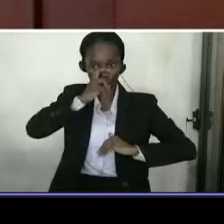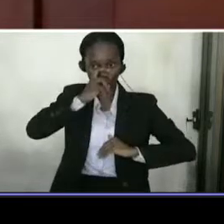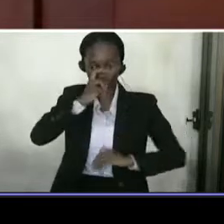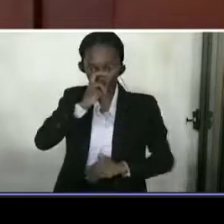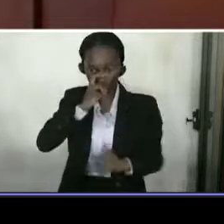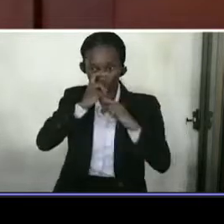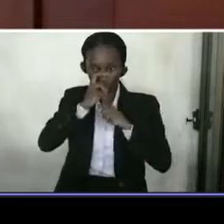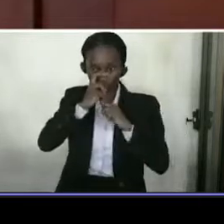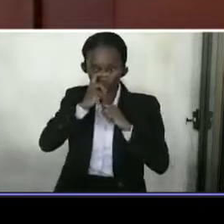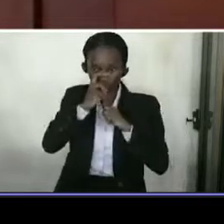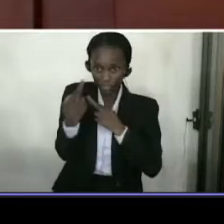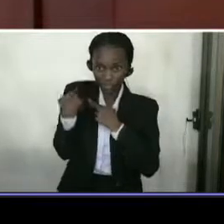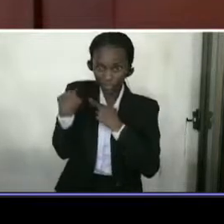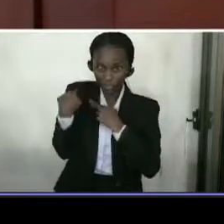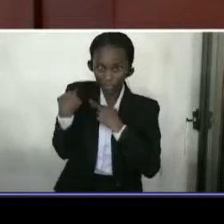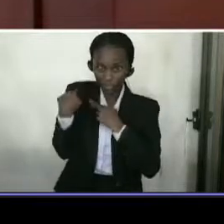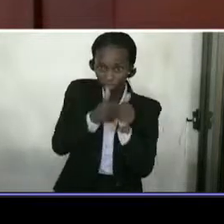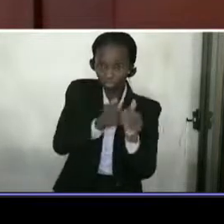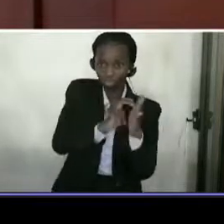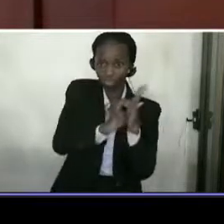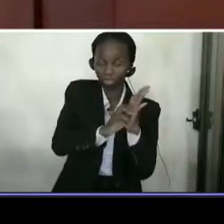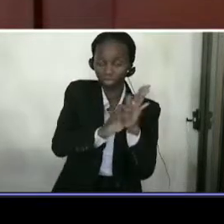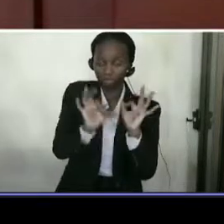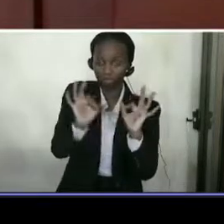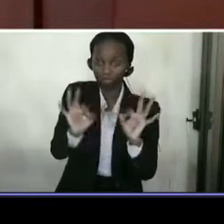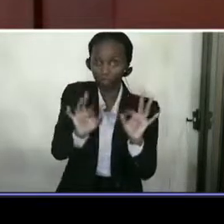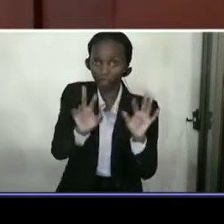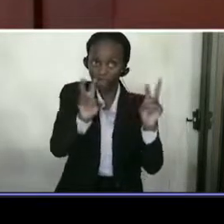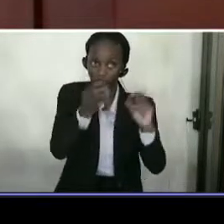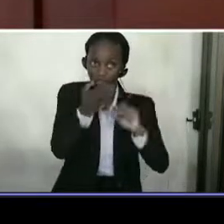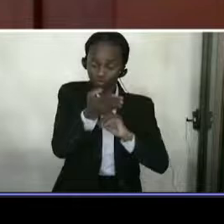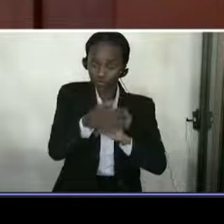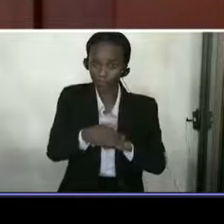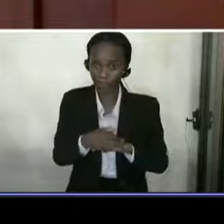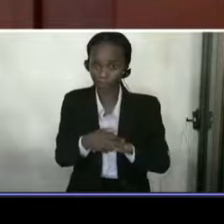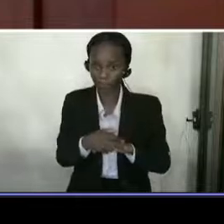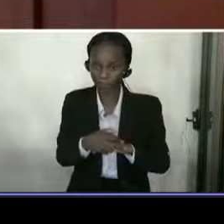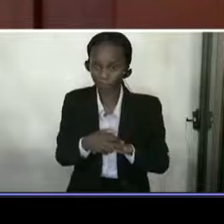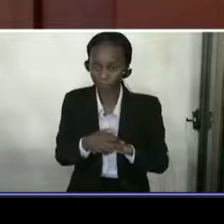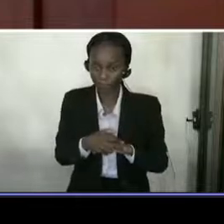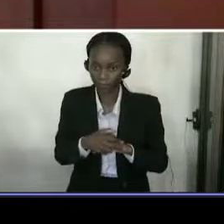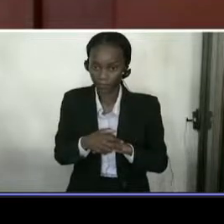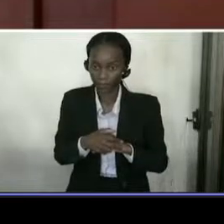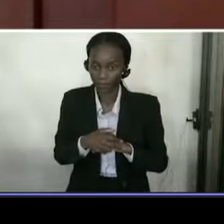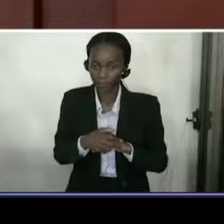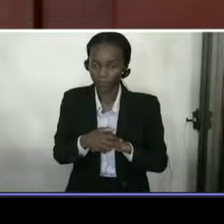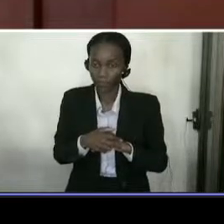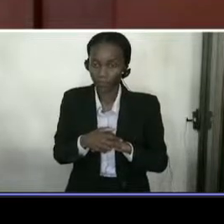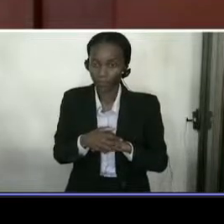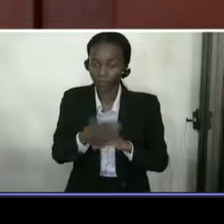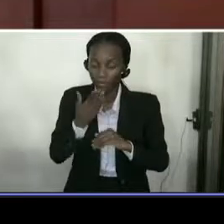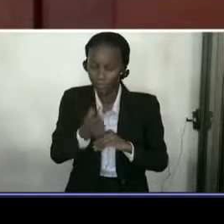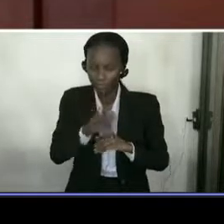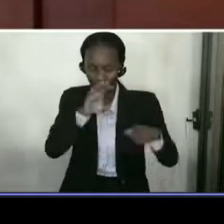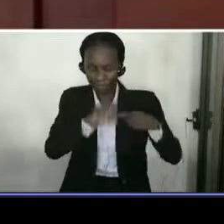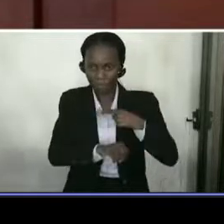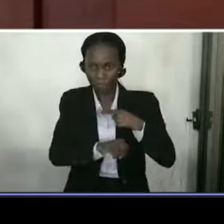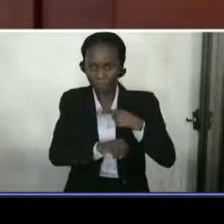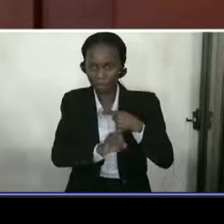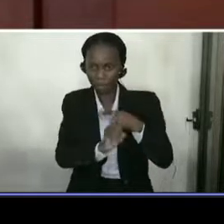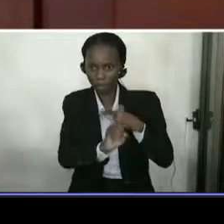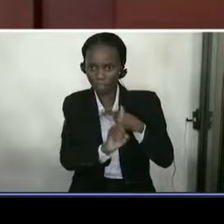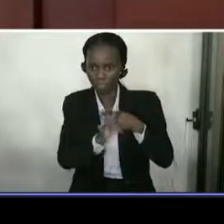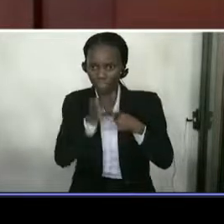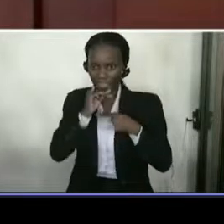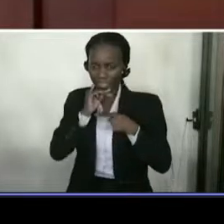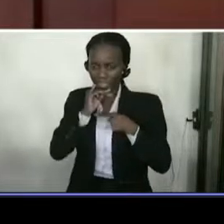accountability and compliance on these issues. Also, we are noting with concern the failure to address the